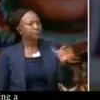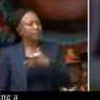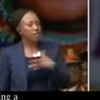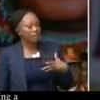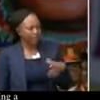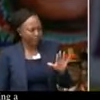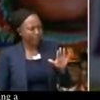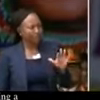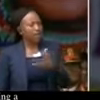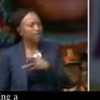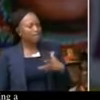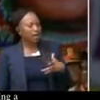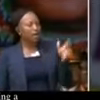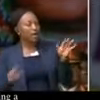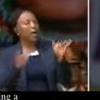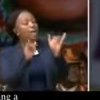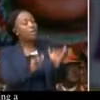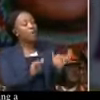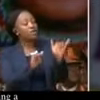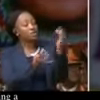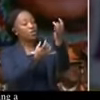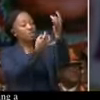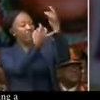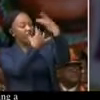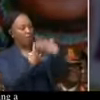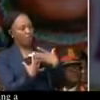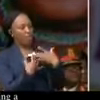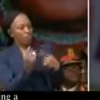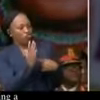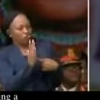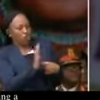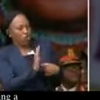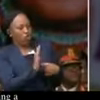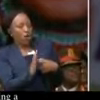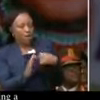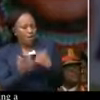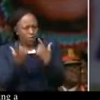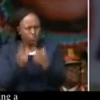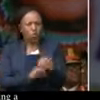Ma, I'm waiting for a signal on how we should treat them.